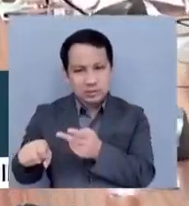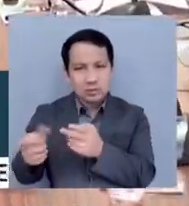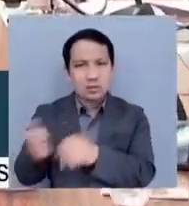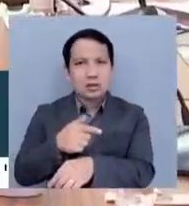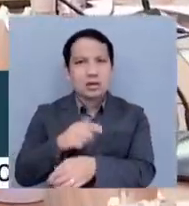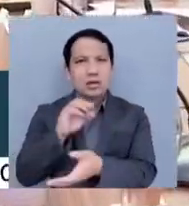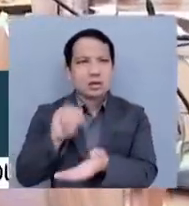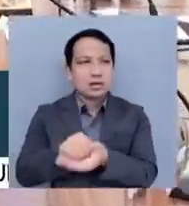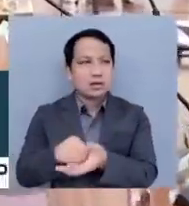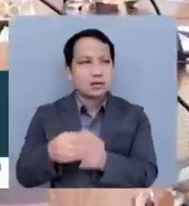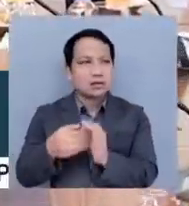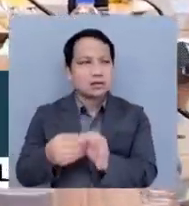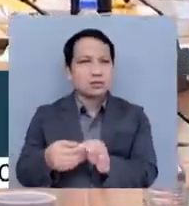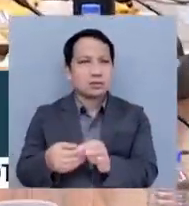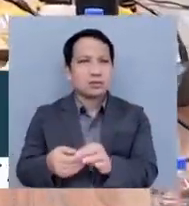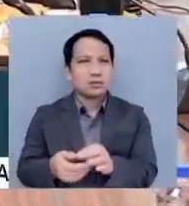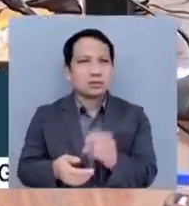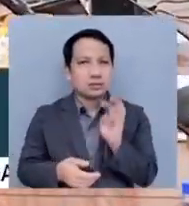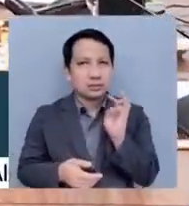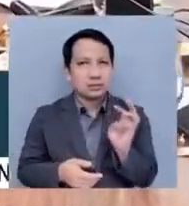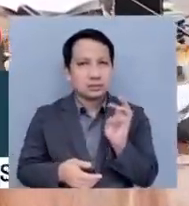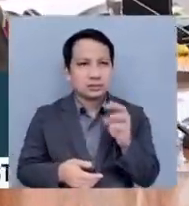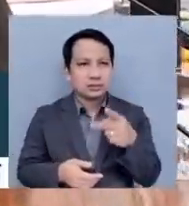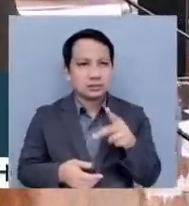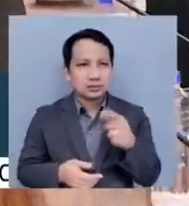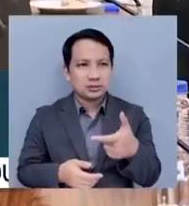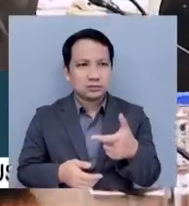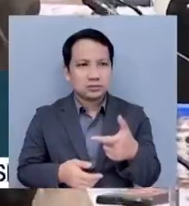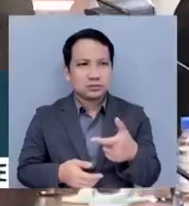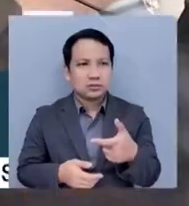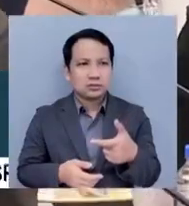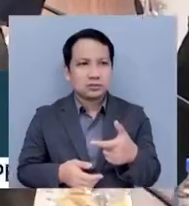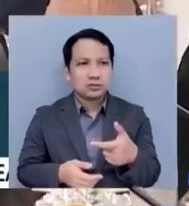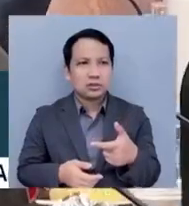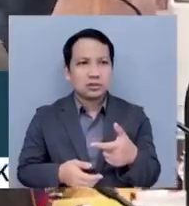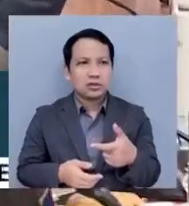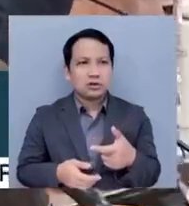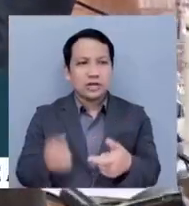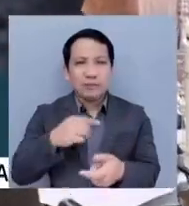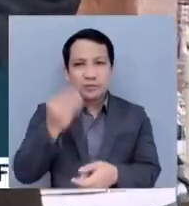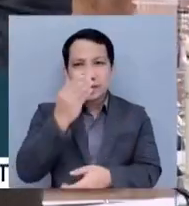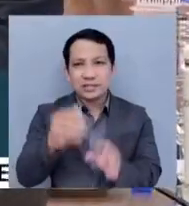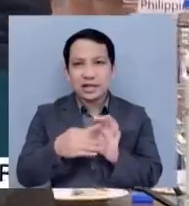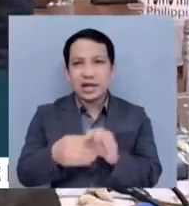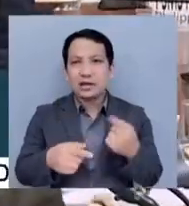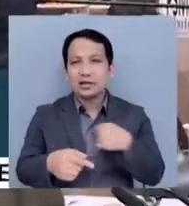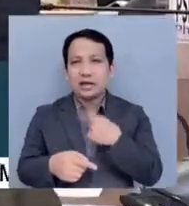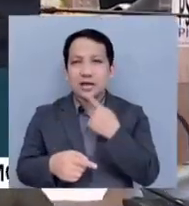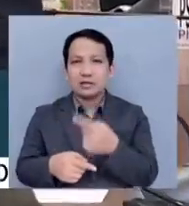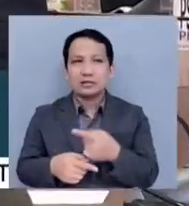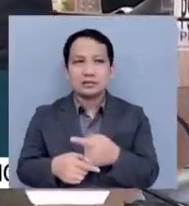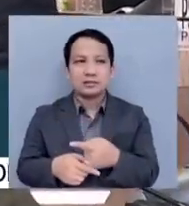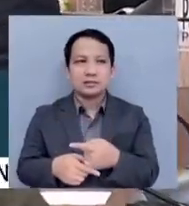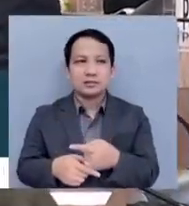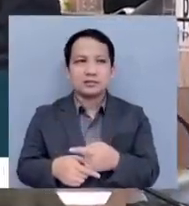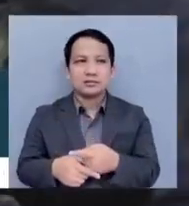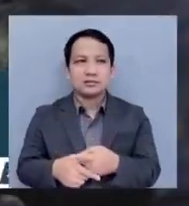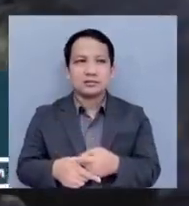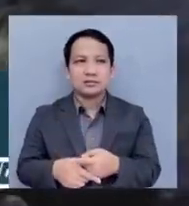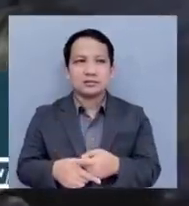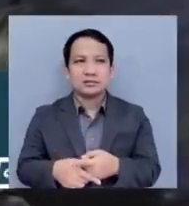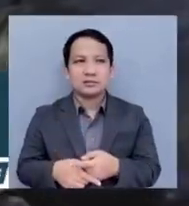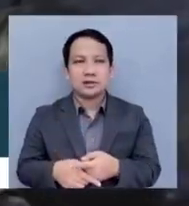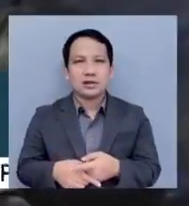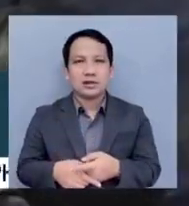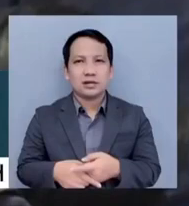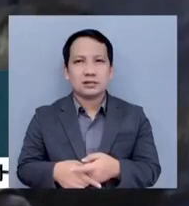kwan 60 kilograms of shabu, 60 kilograms of shabu, 10 kilograms of shabu.